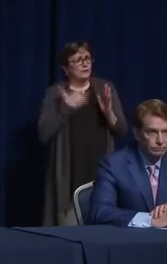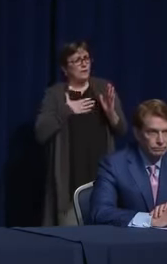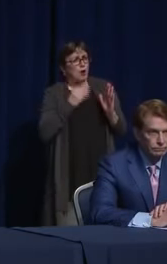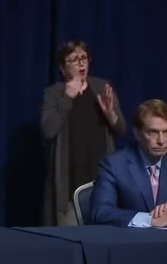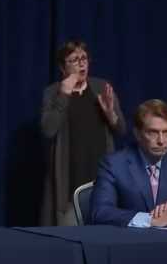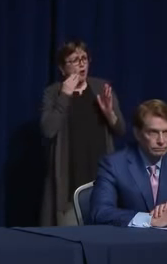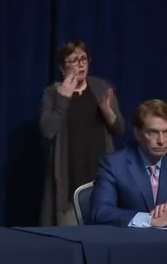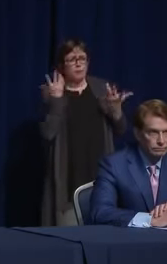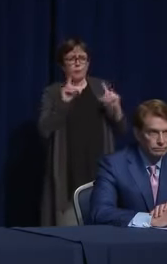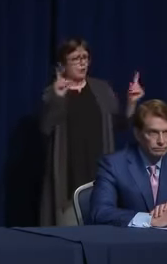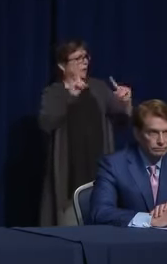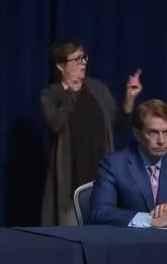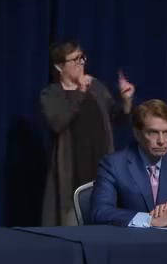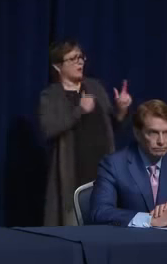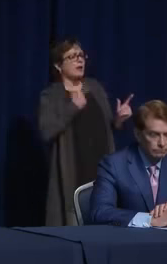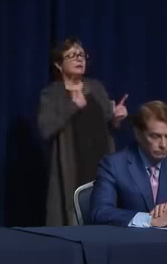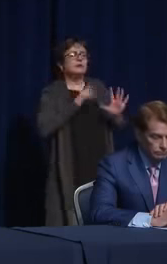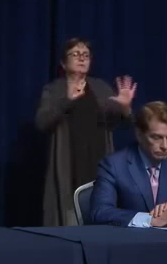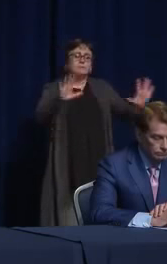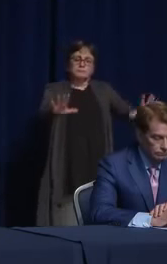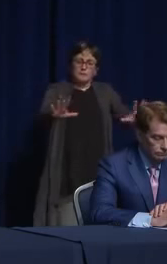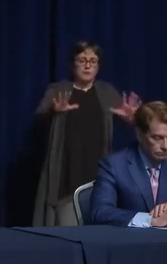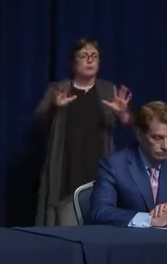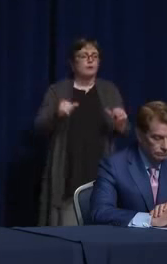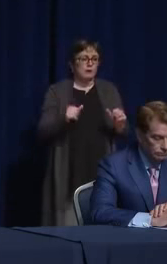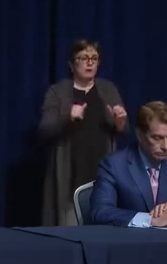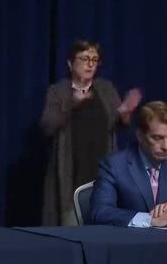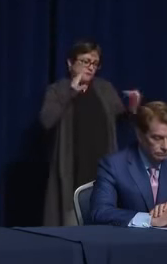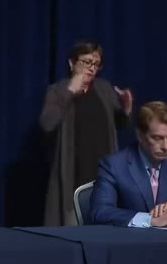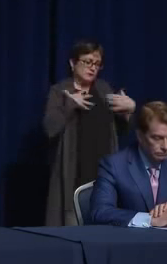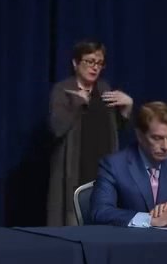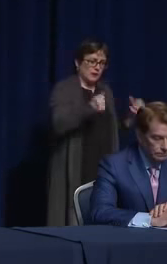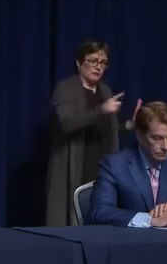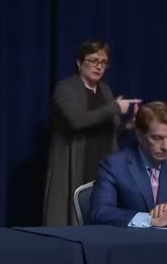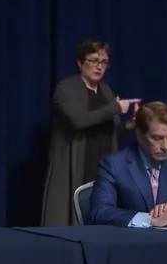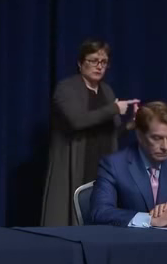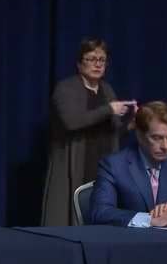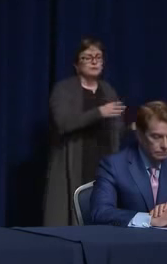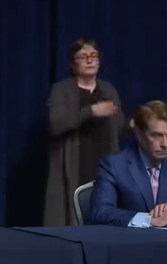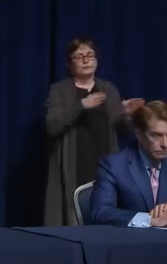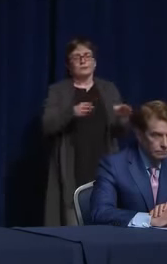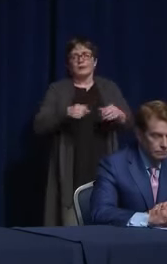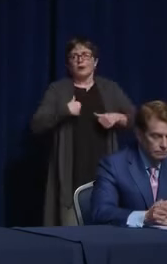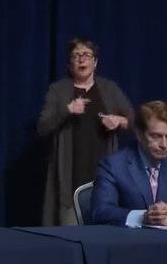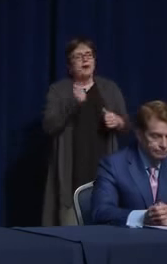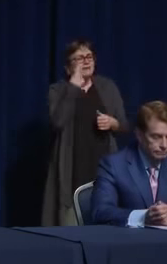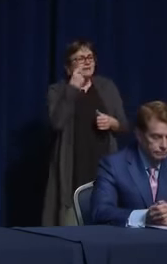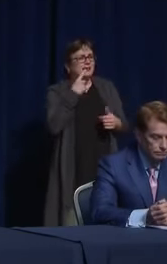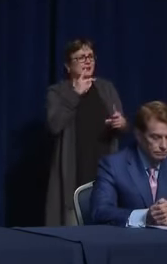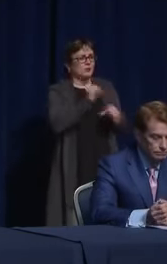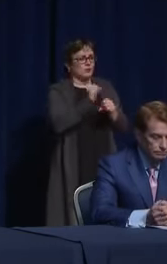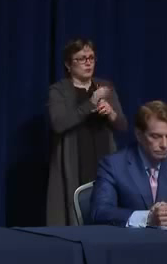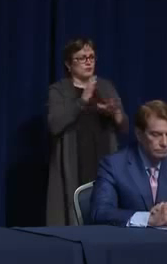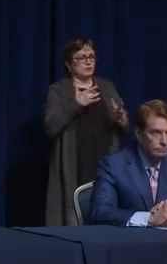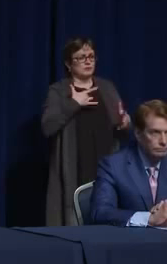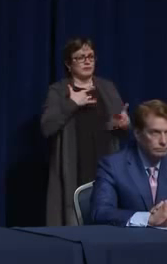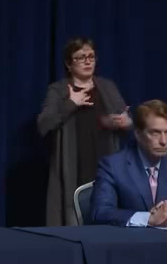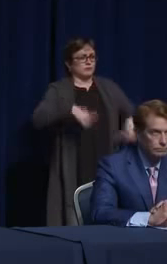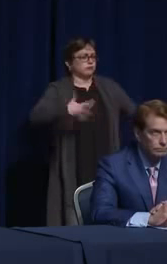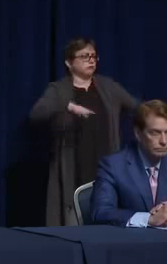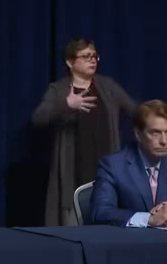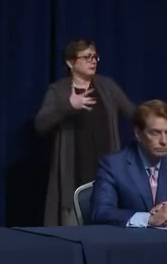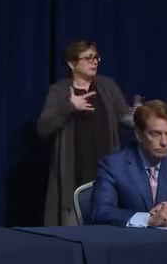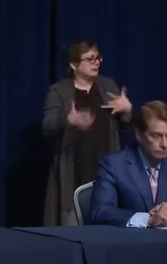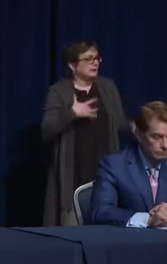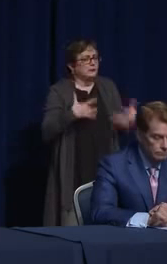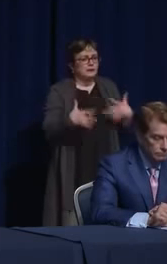I and we are particularly cognizant of the very real economic anxiety being felt by workers in the hardest hit sectors,